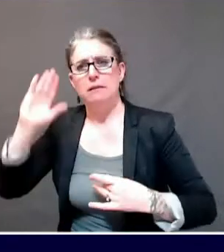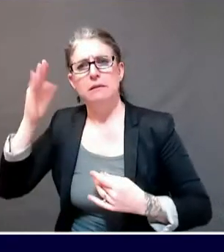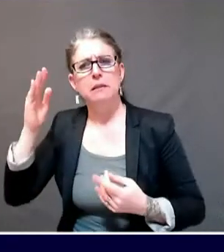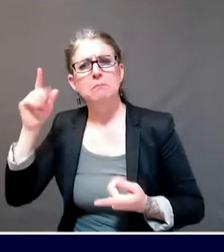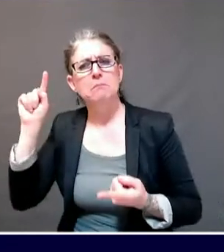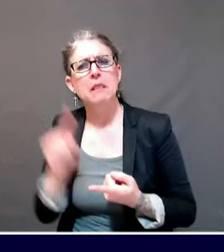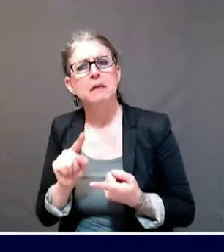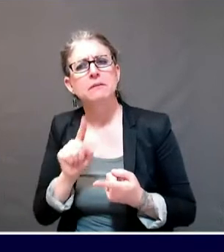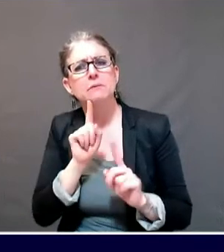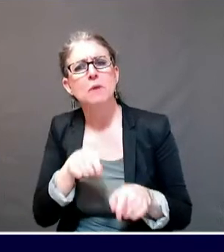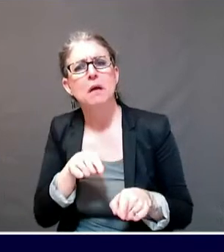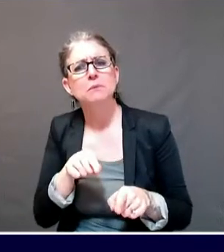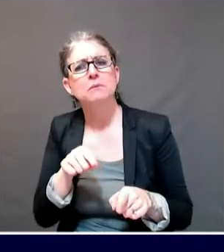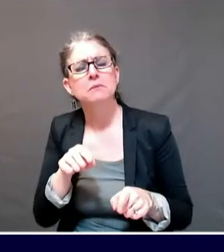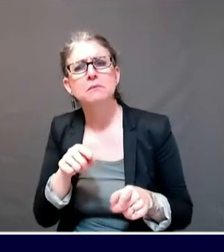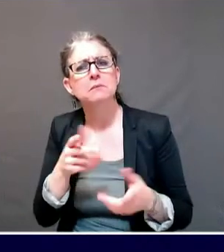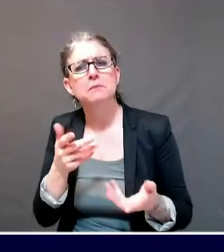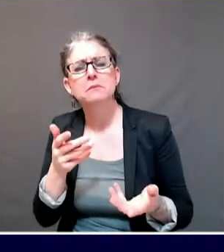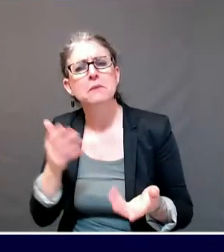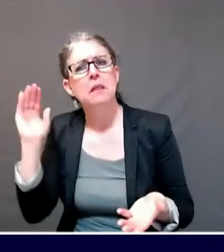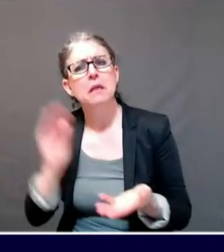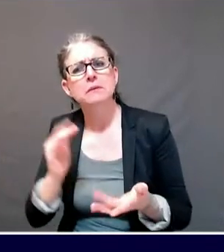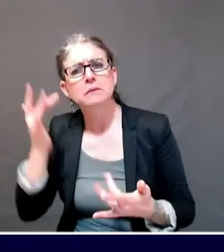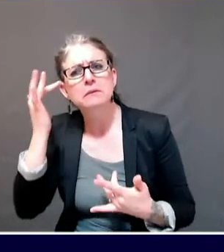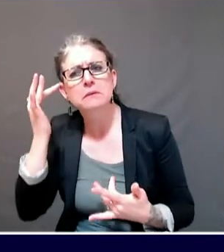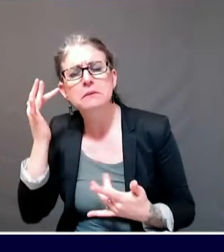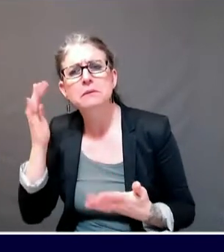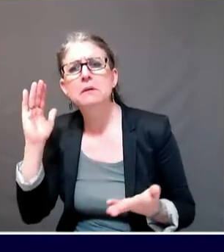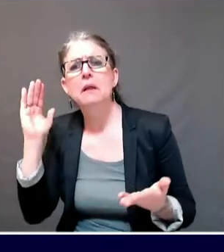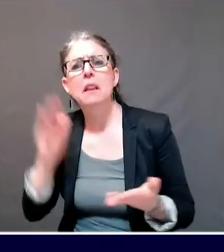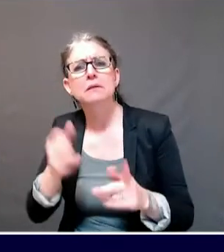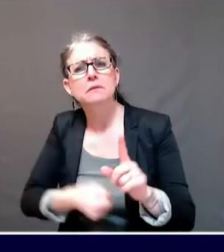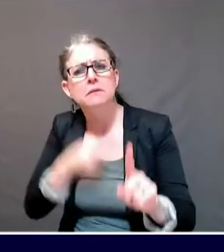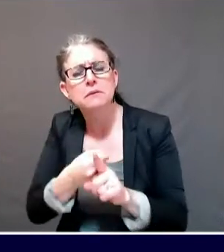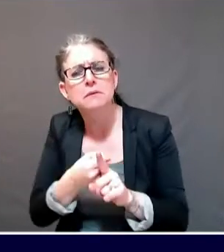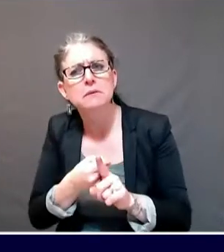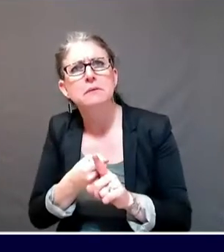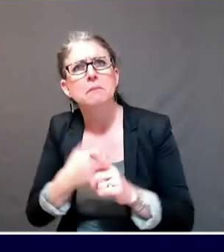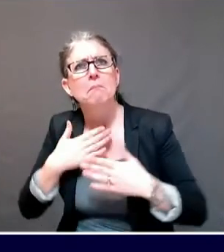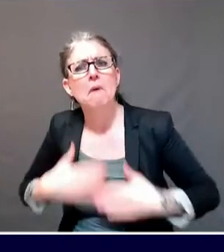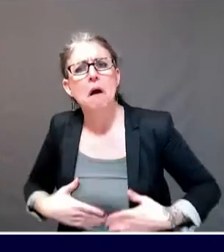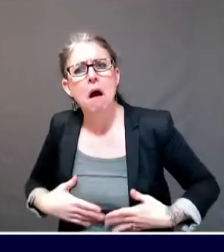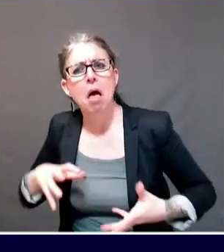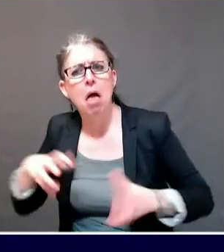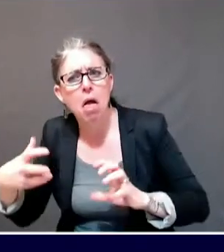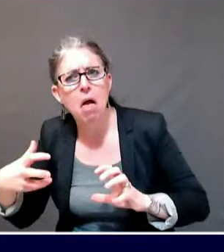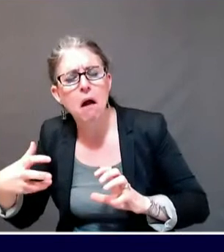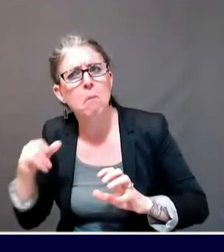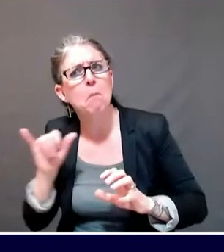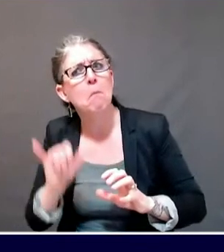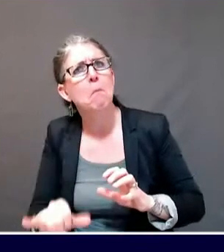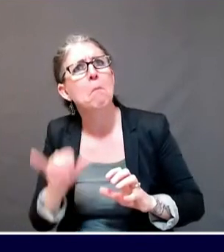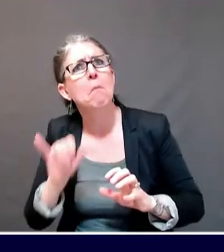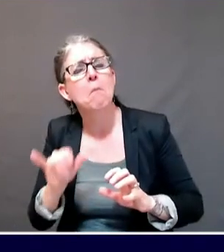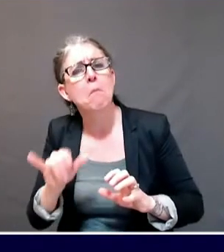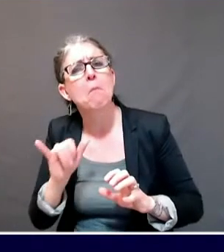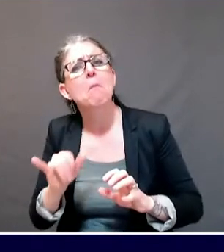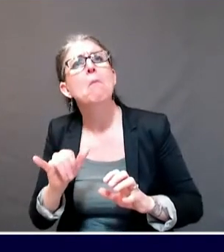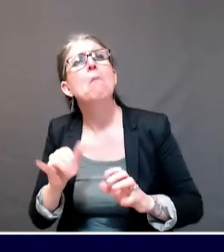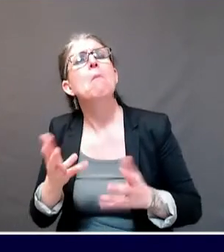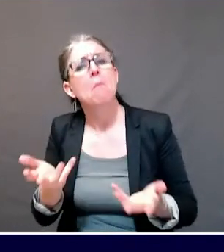that are being developed will still be highly effective against this new strain, although that needs to be